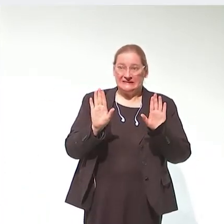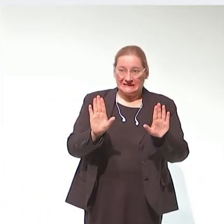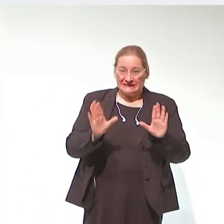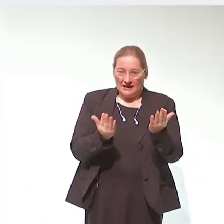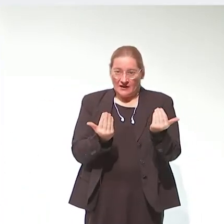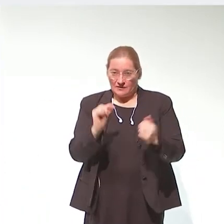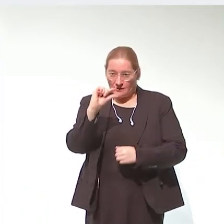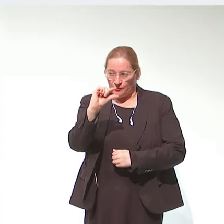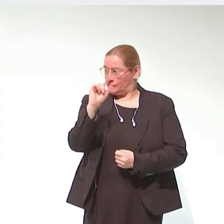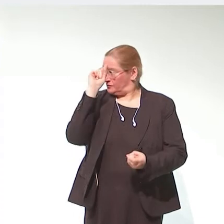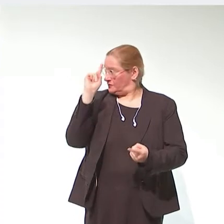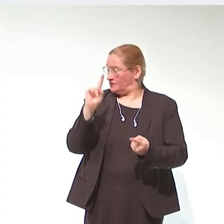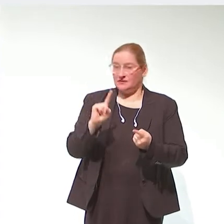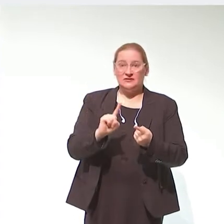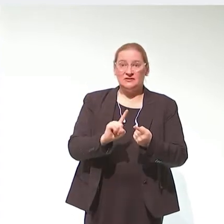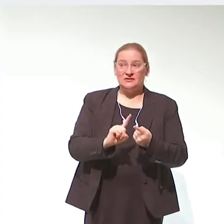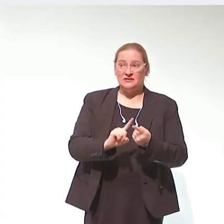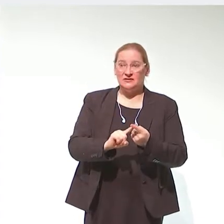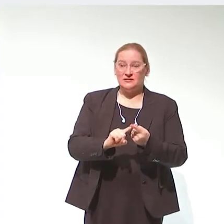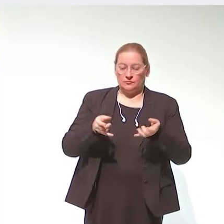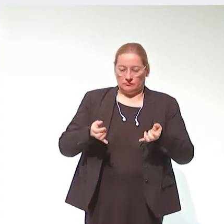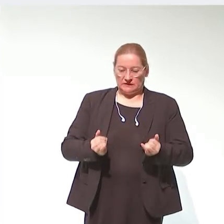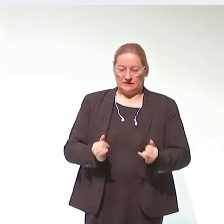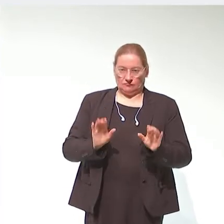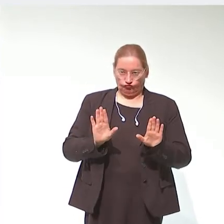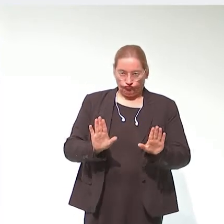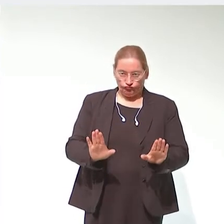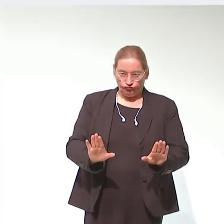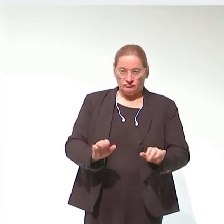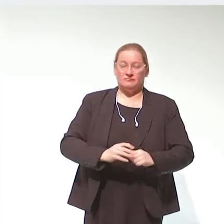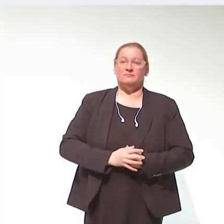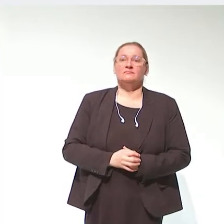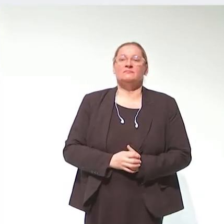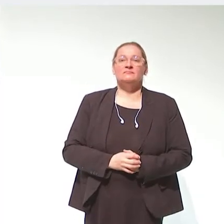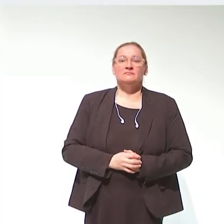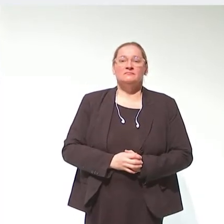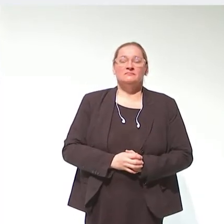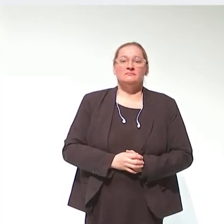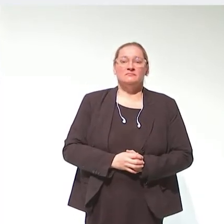Good morning, everyone. Well, I will ask you for a few seconds before I take my place.